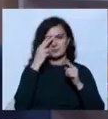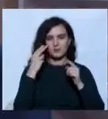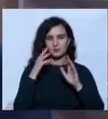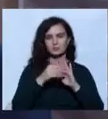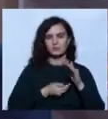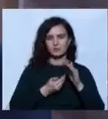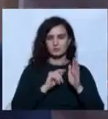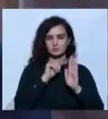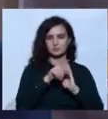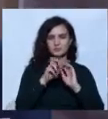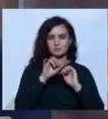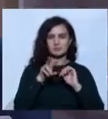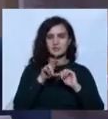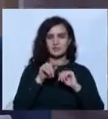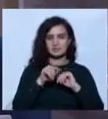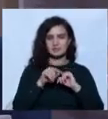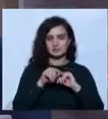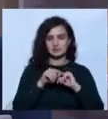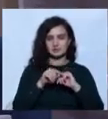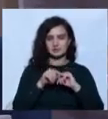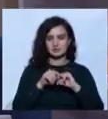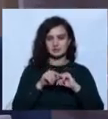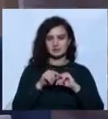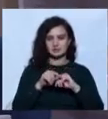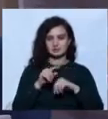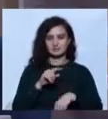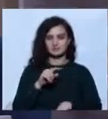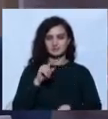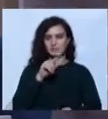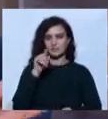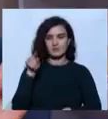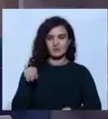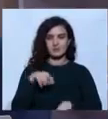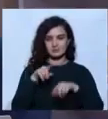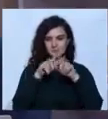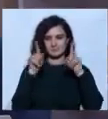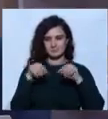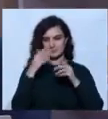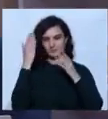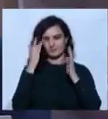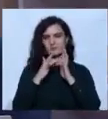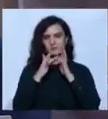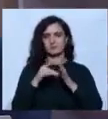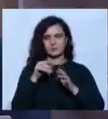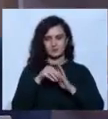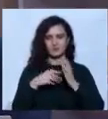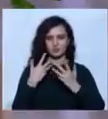life. Billy's sea chest and his treasure map set the whole adventure into motion.